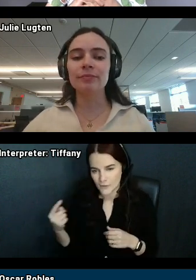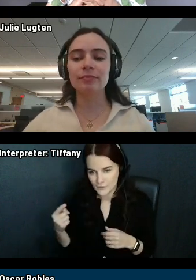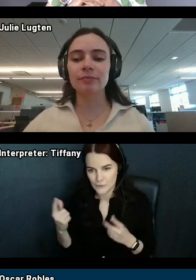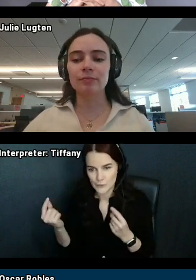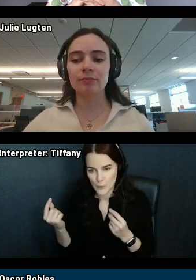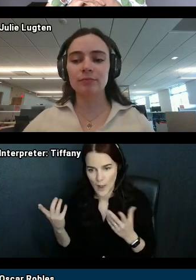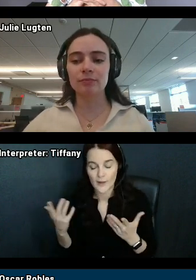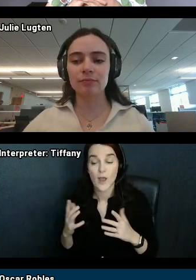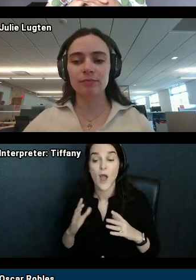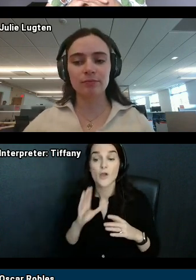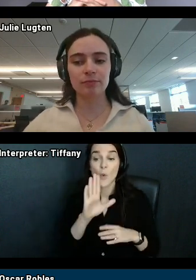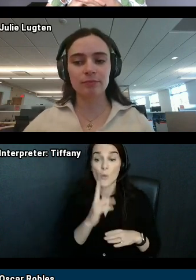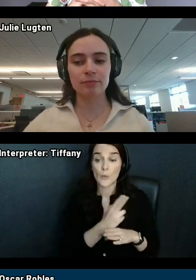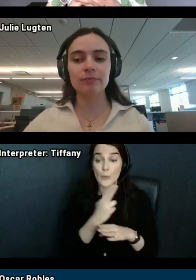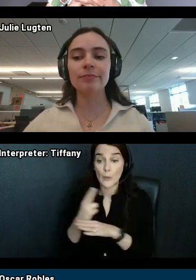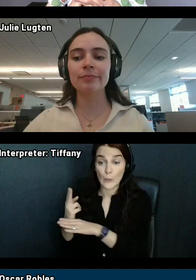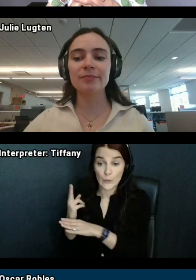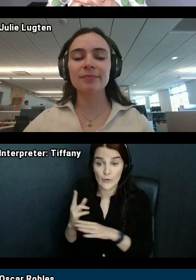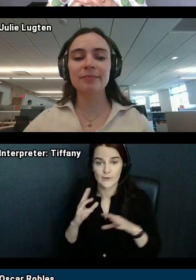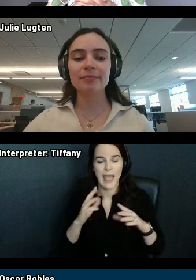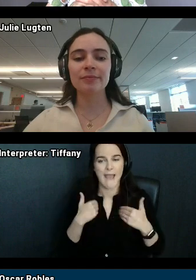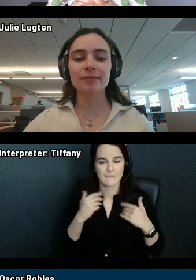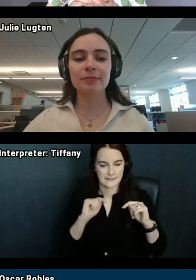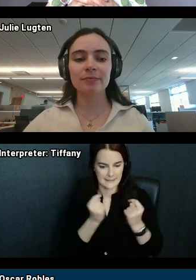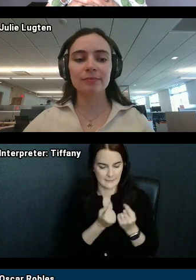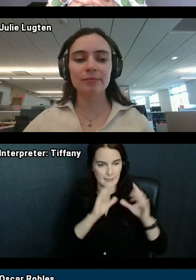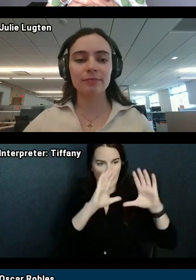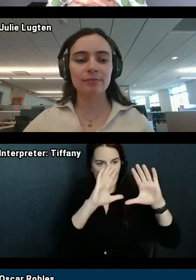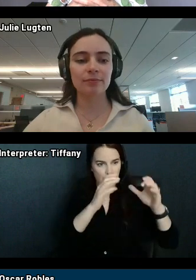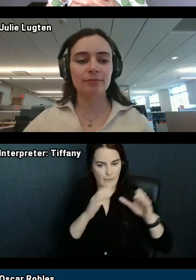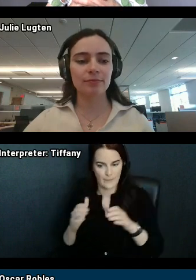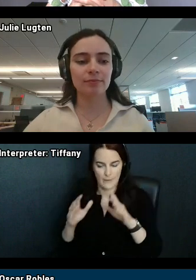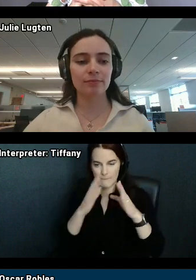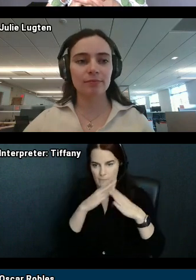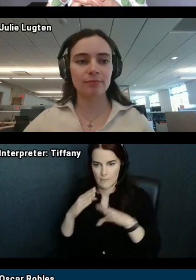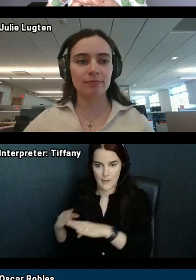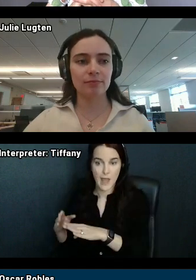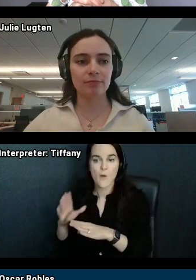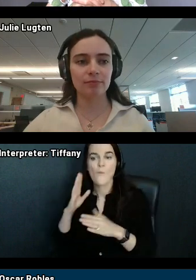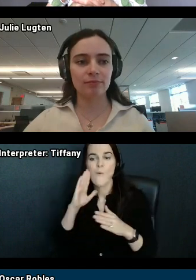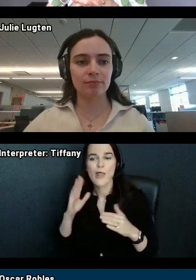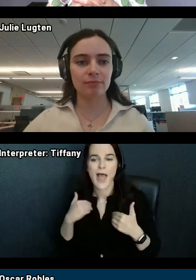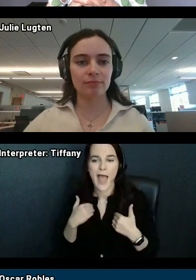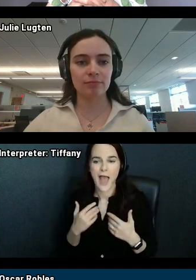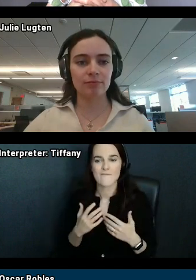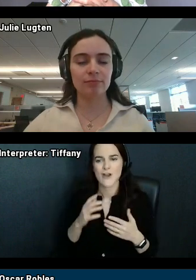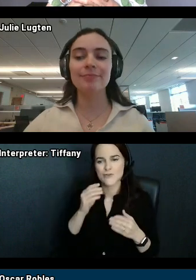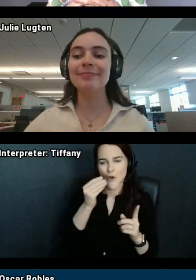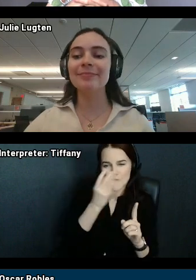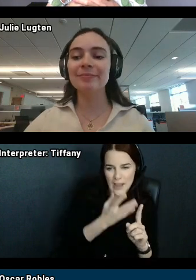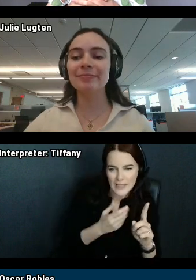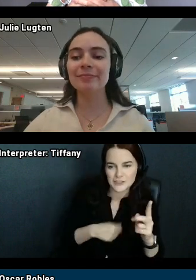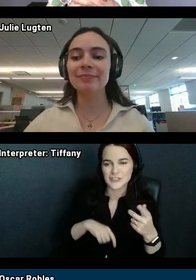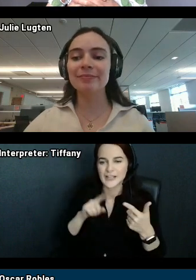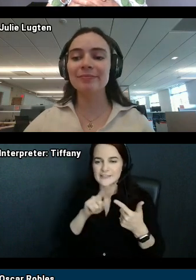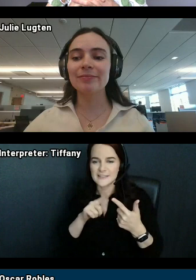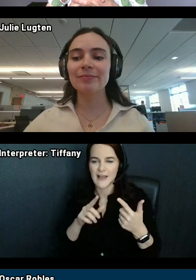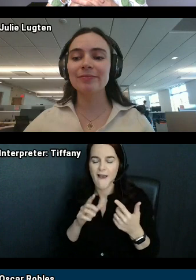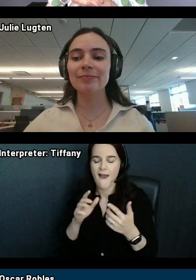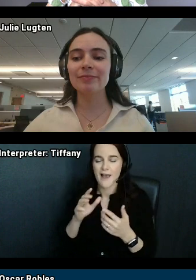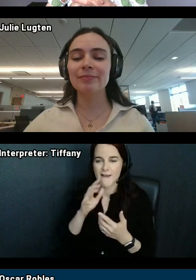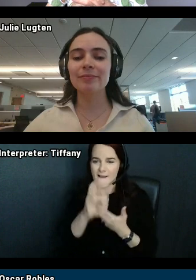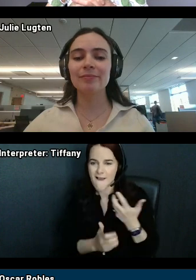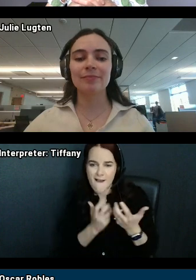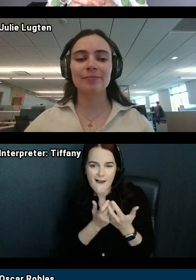teams. This will make notifications and custom user interfaces for groups of users with similar needs a lot easier